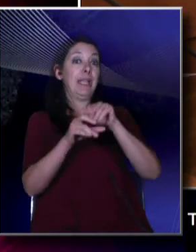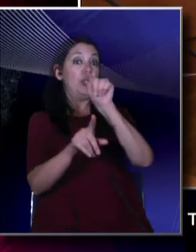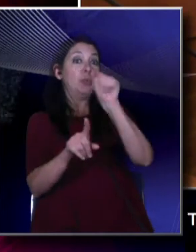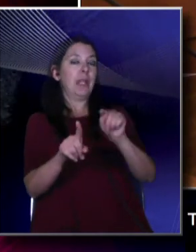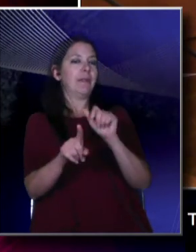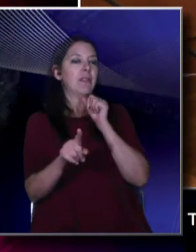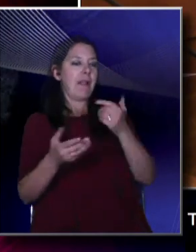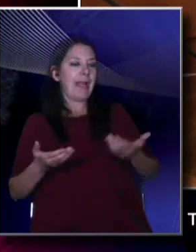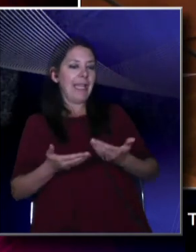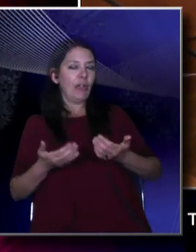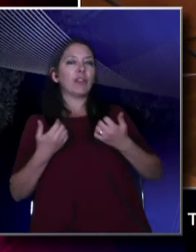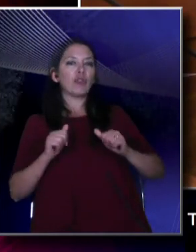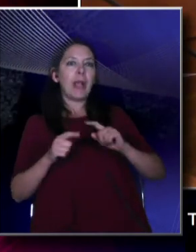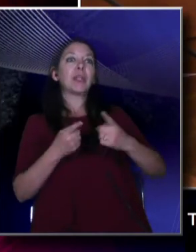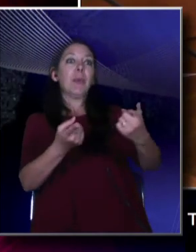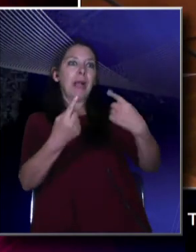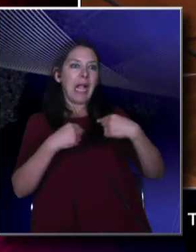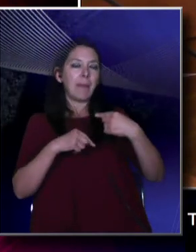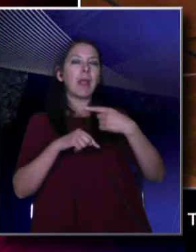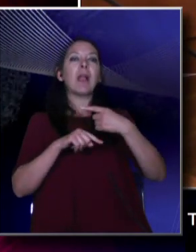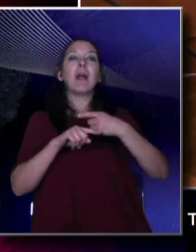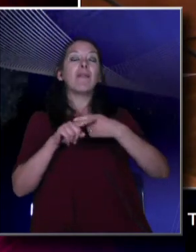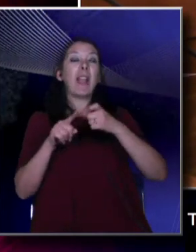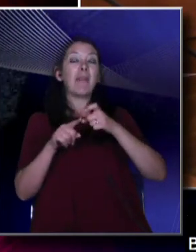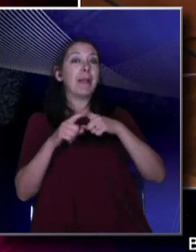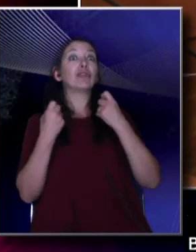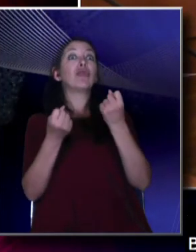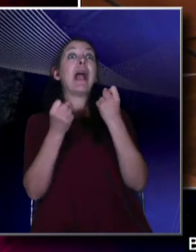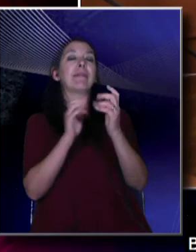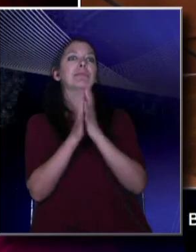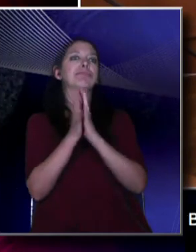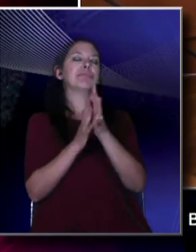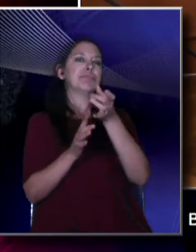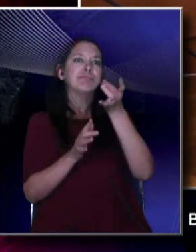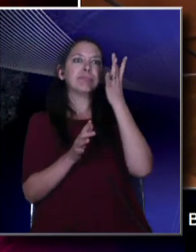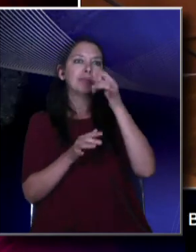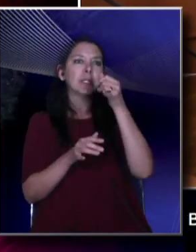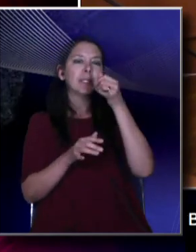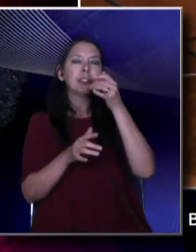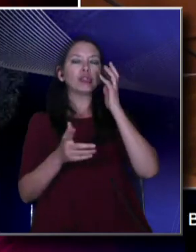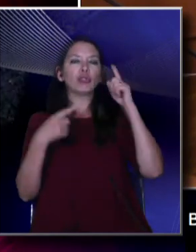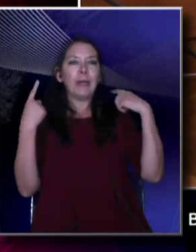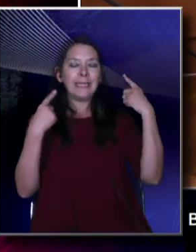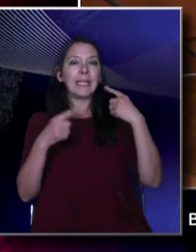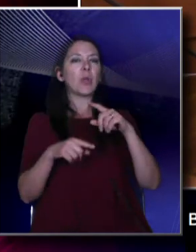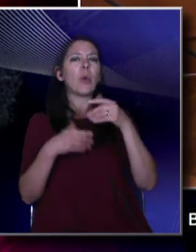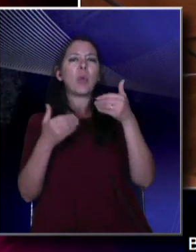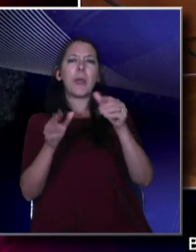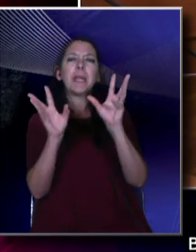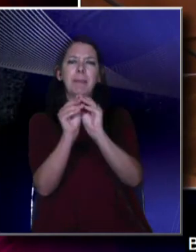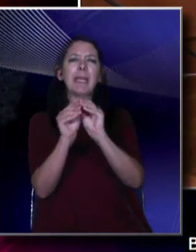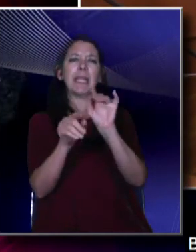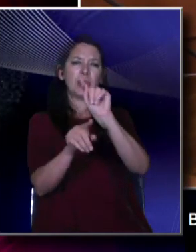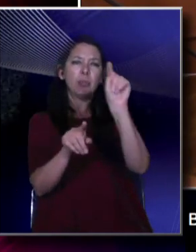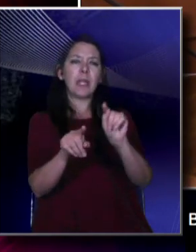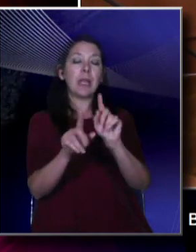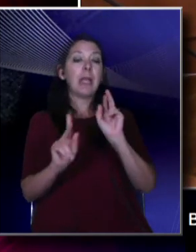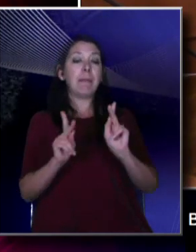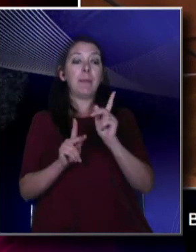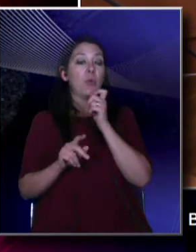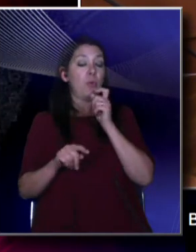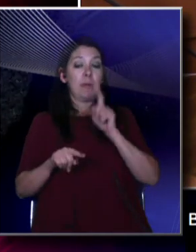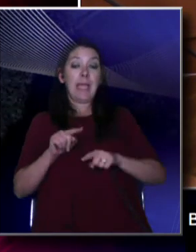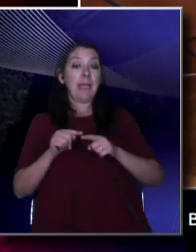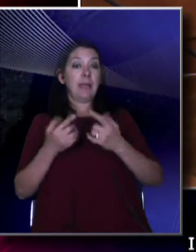they're trying to get up here from I-10, and I-10's a bloody nightmare. And so Tucson would be fine because the people who can't speak here tonight would be speaking